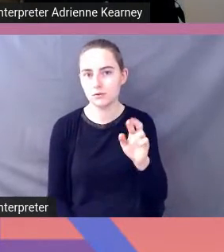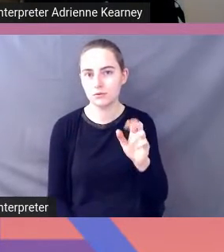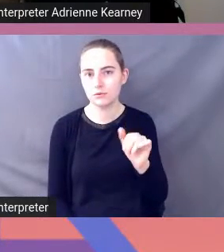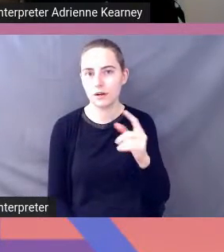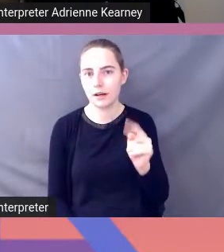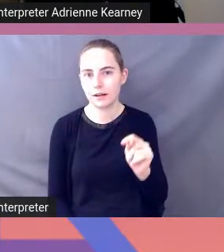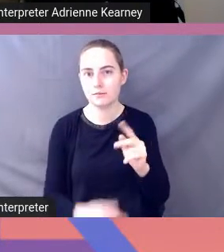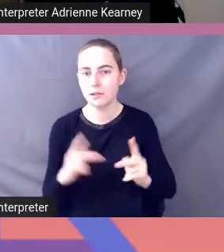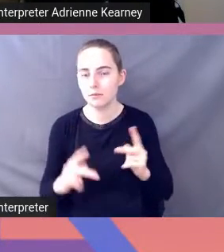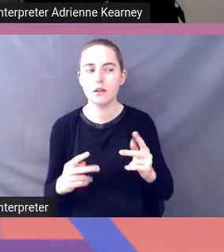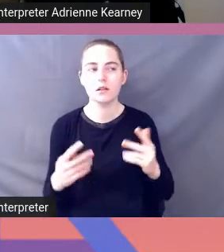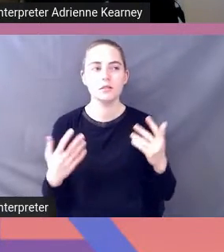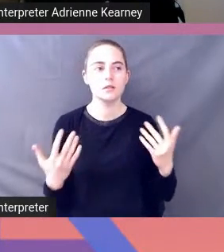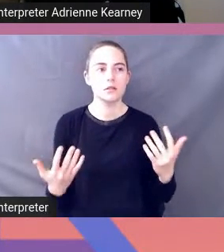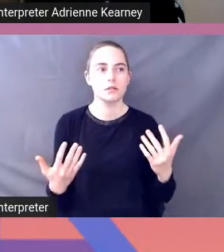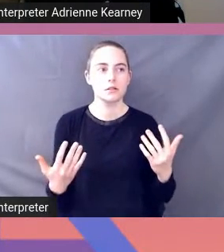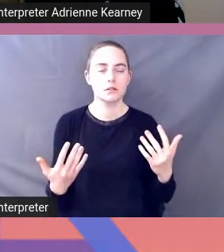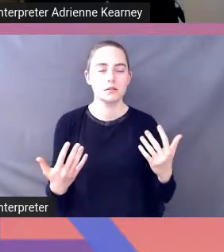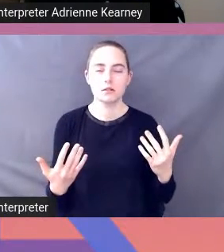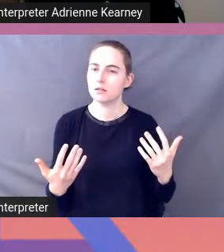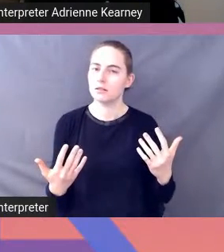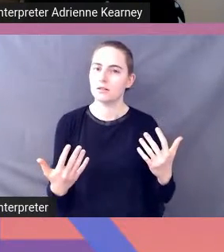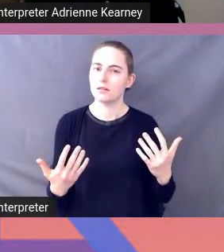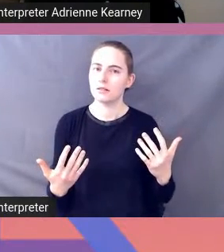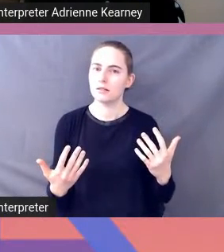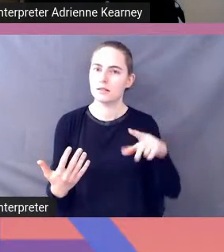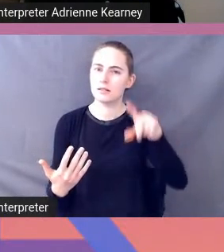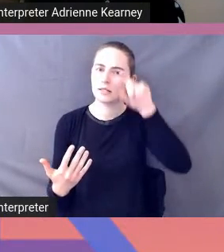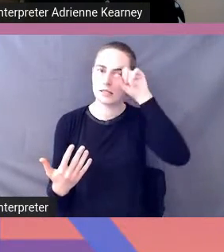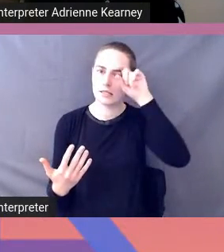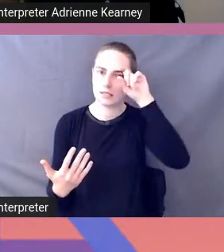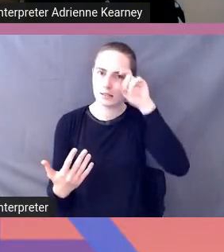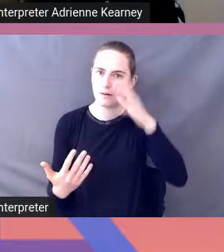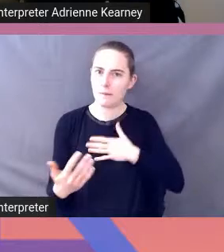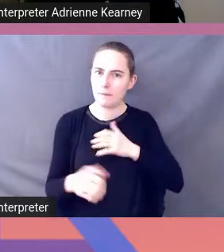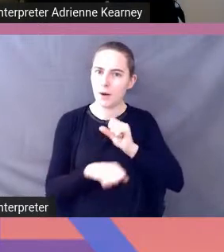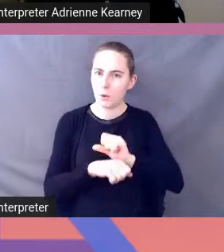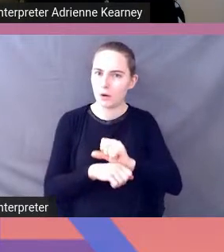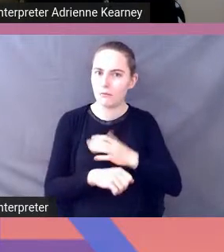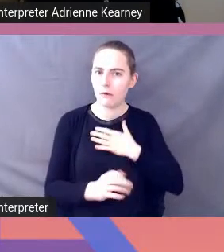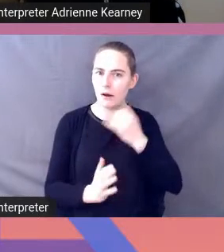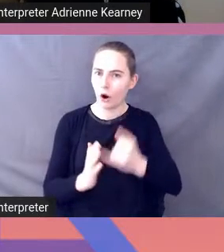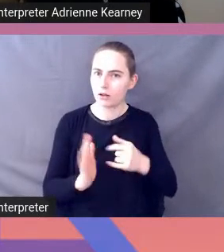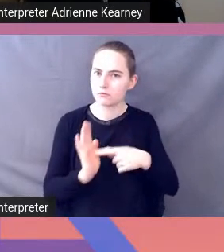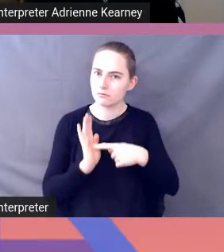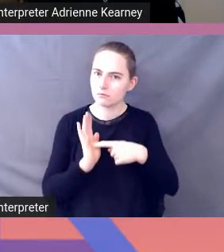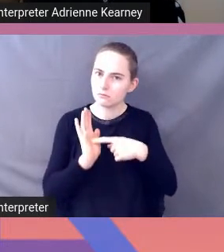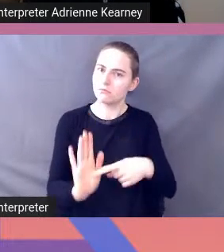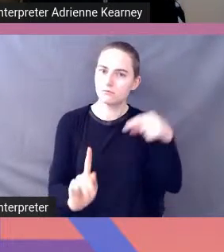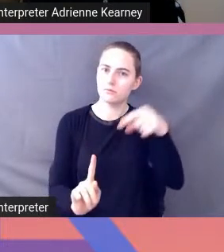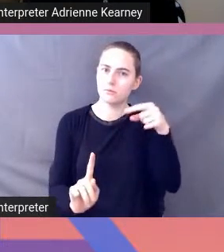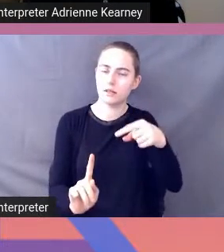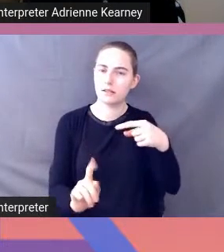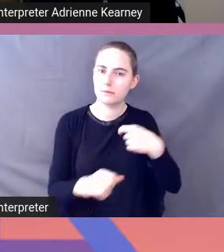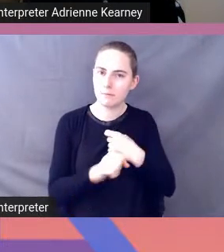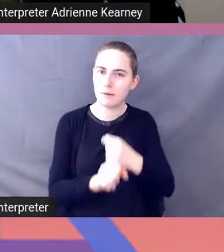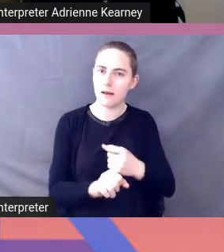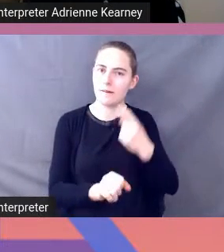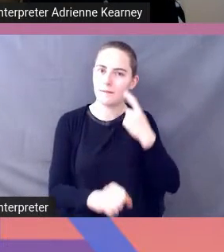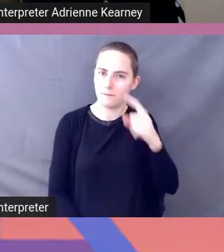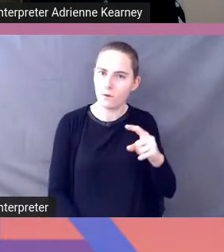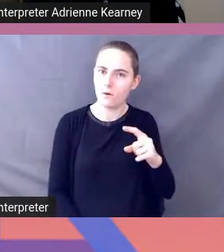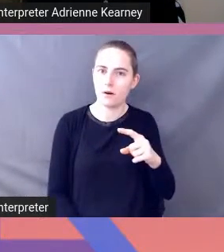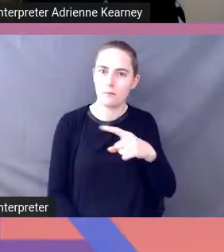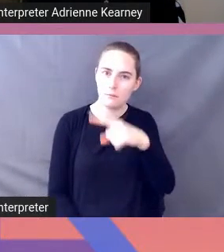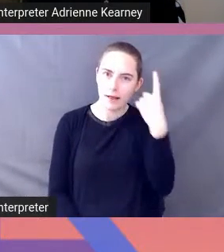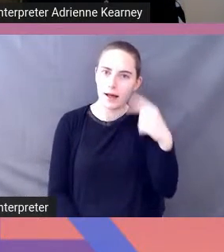for Black women and for queer people and for whatever, so it's this work wasn't made for them, but you have now taken it and